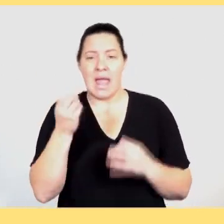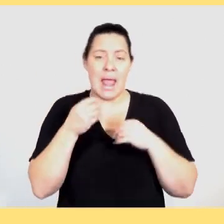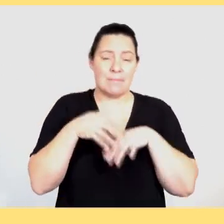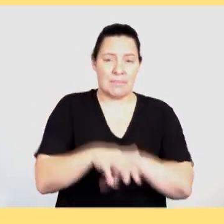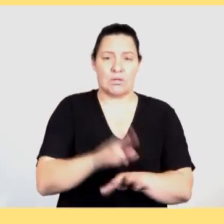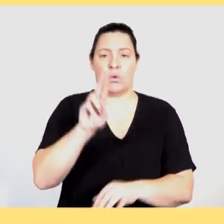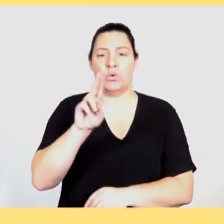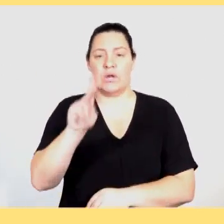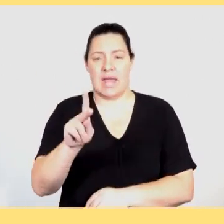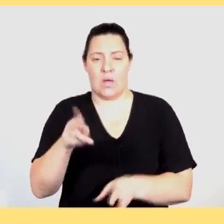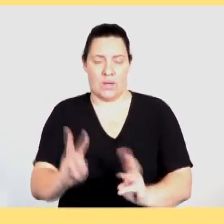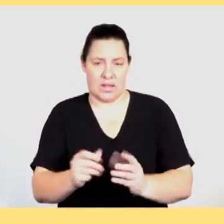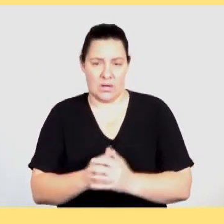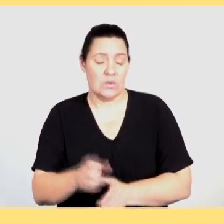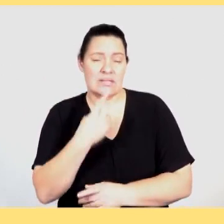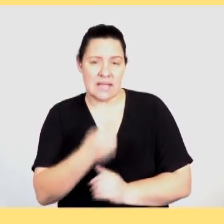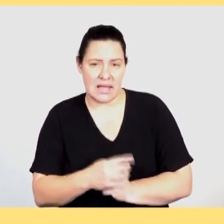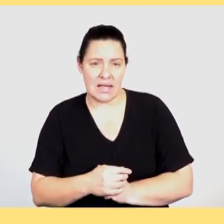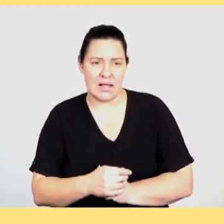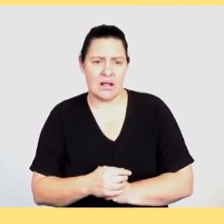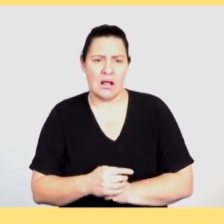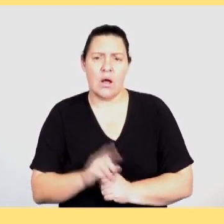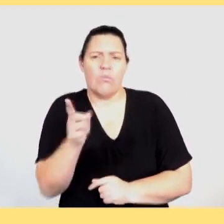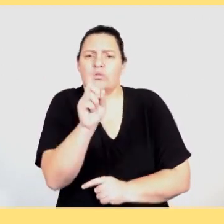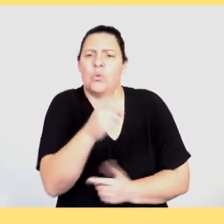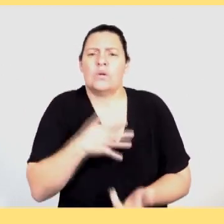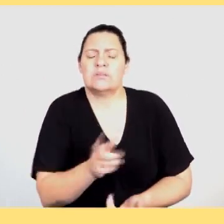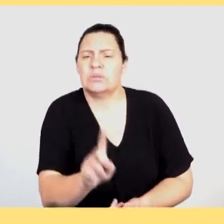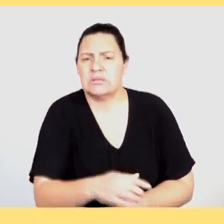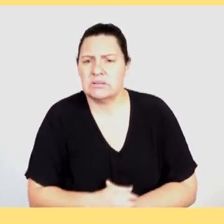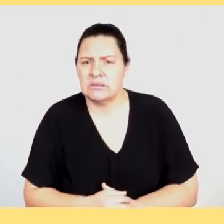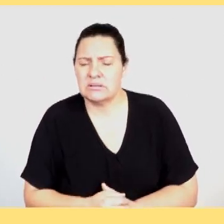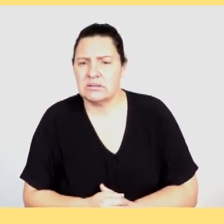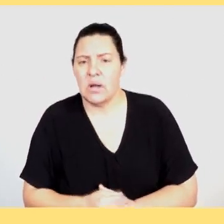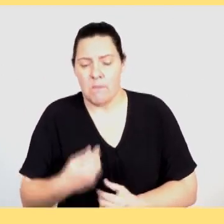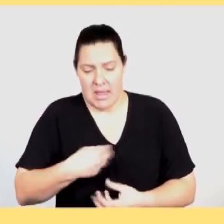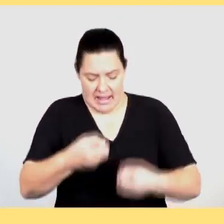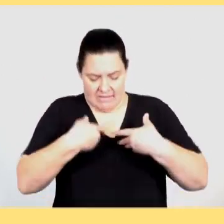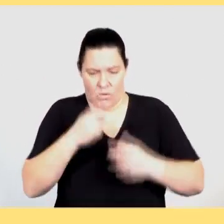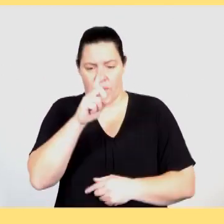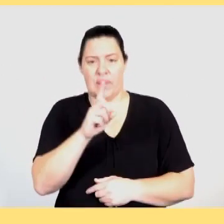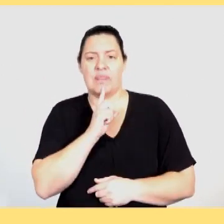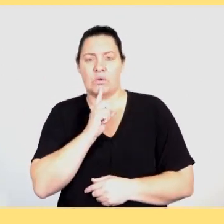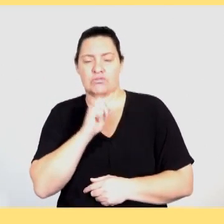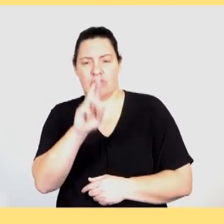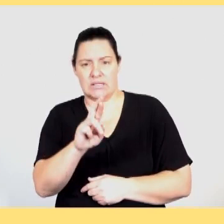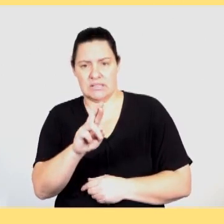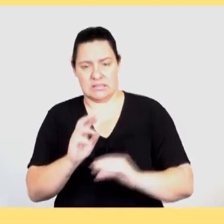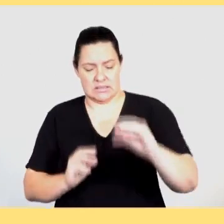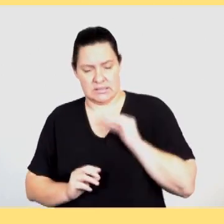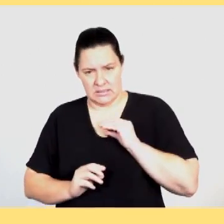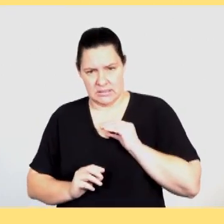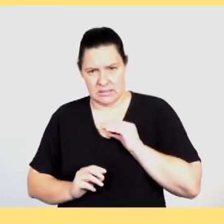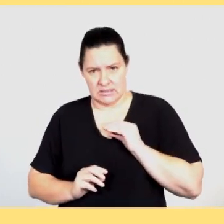then implement the UK method, which simply says, what is it that you want? Here we are given 1,000 Rand